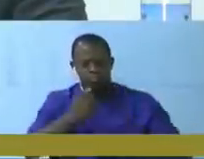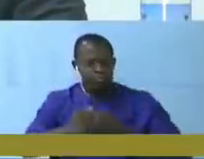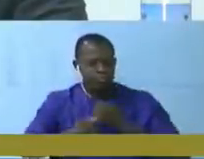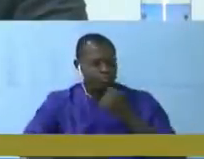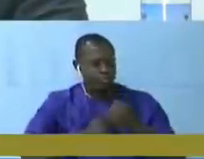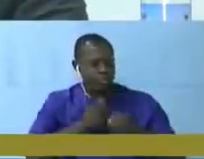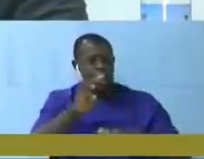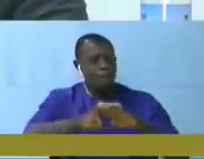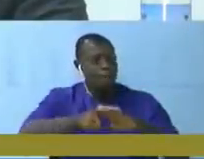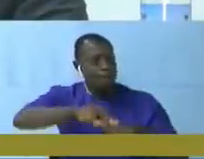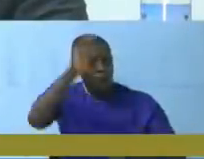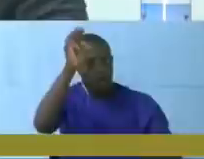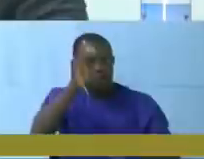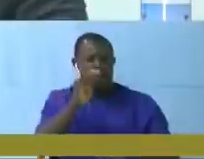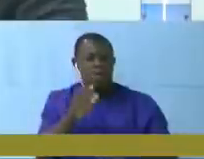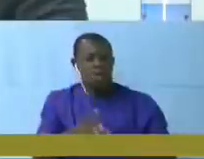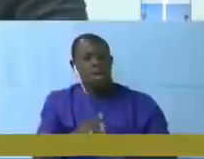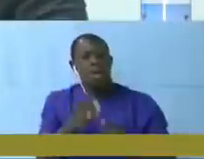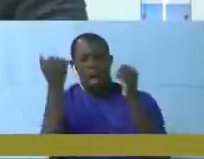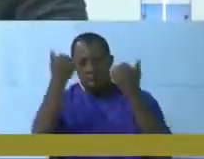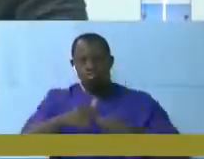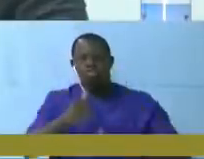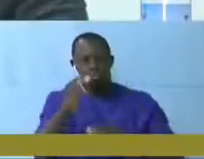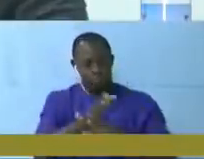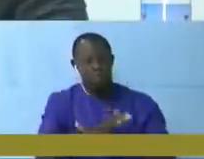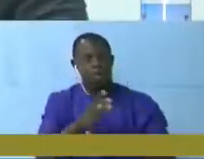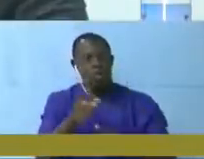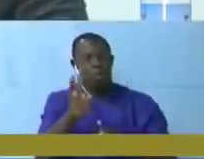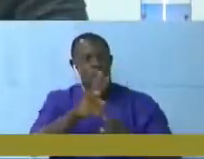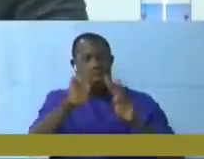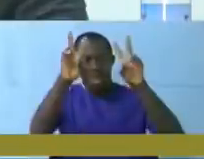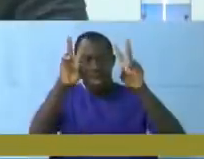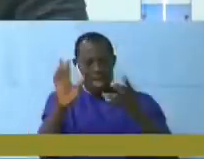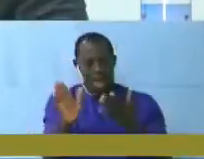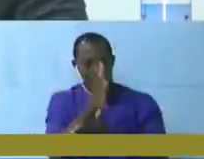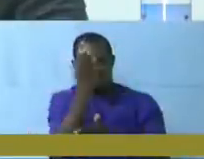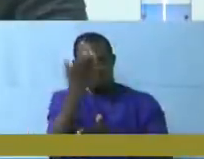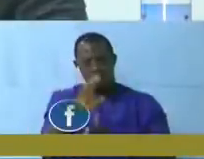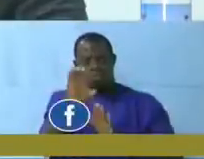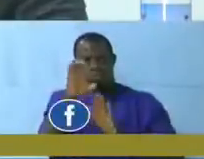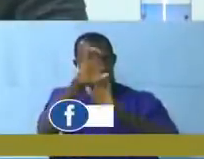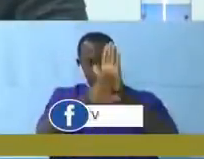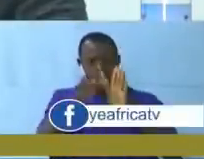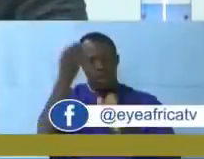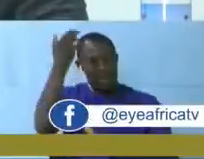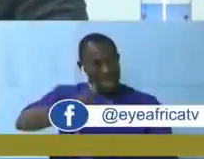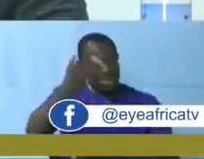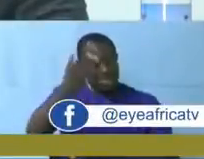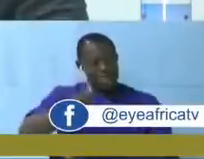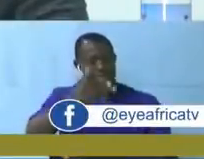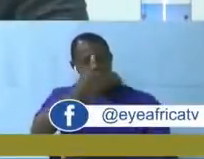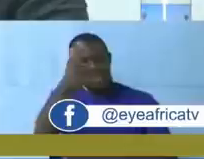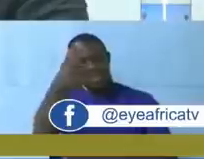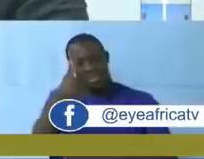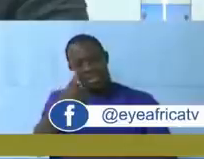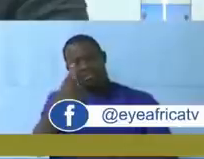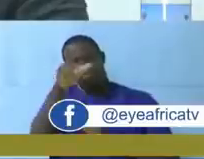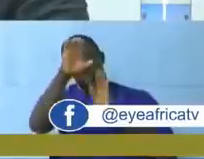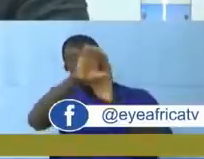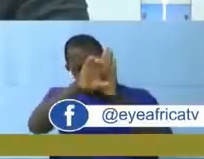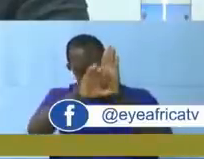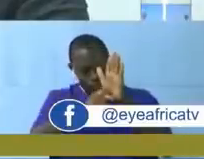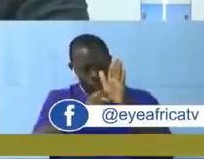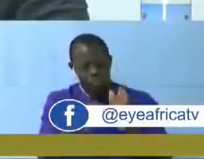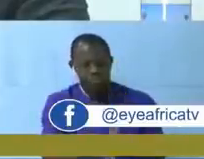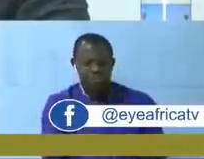modi loi yi def nonu ci atom 1996 be duga ci bu 1997 lolu mo waral nak